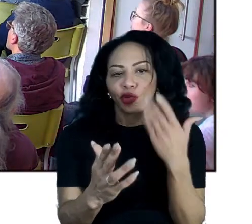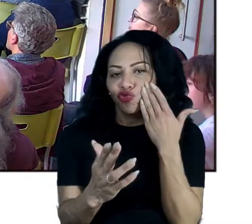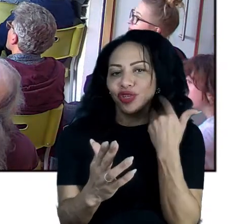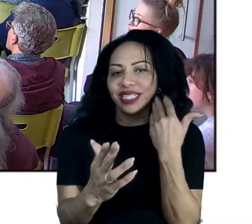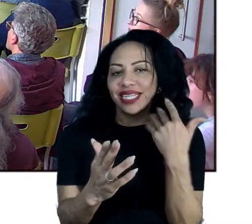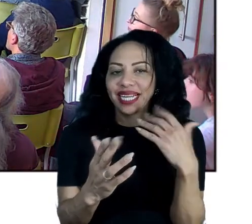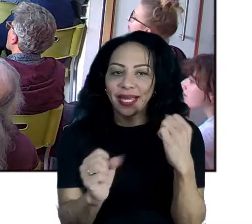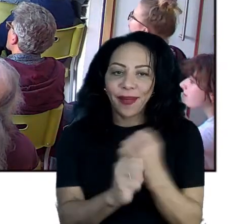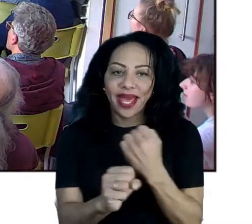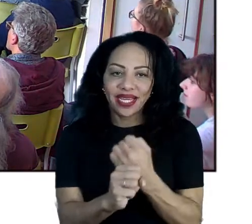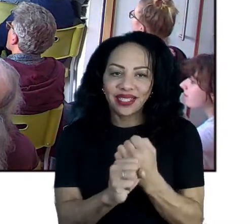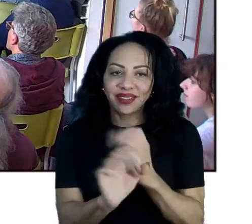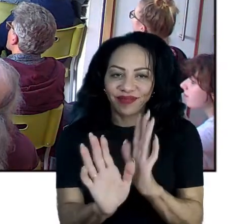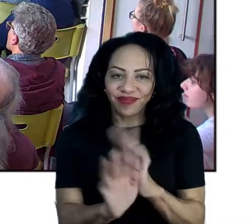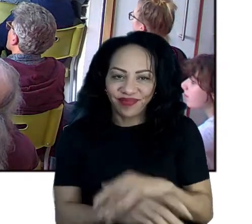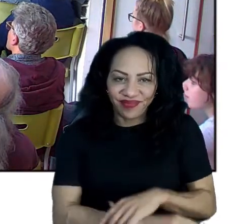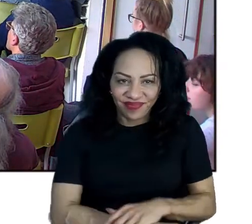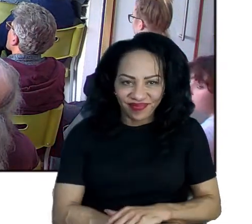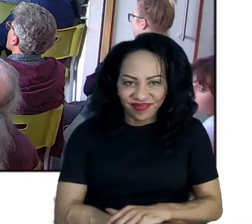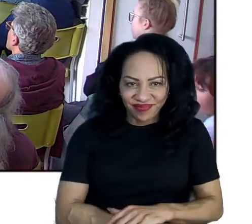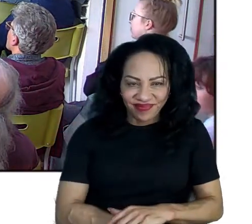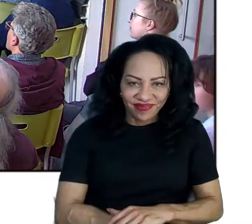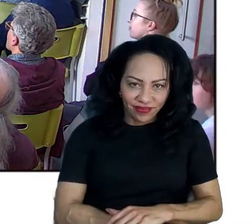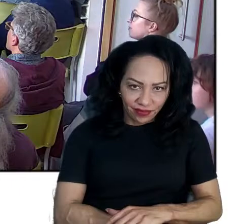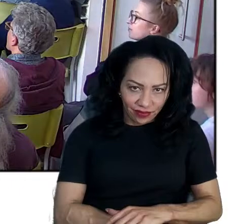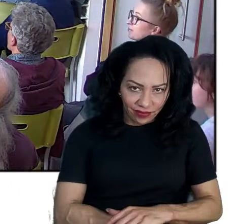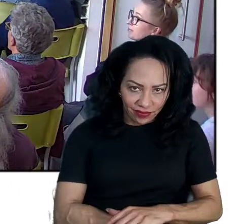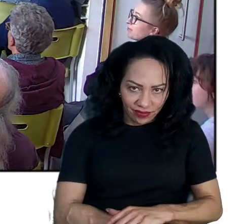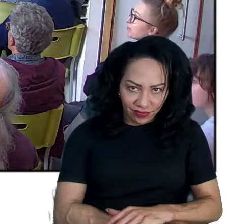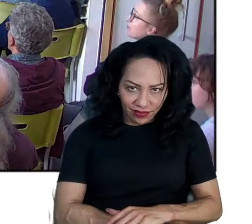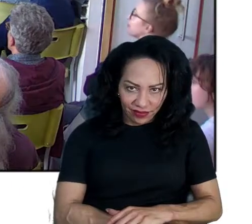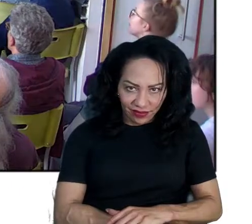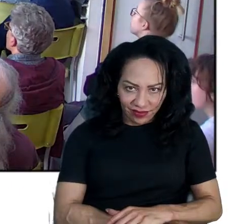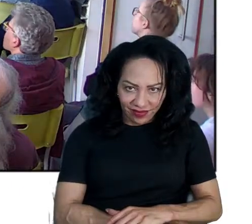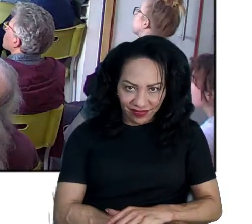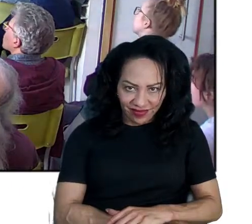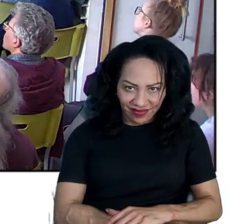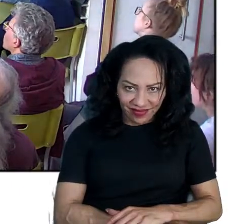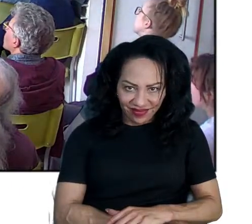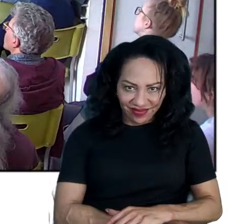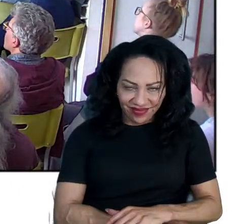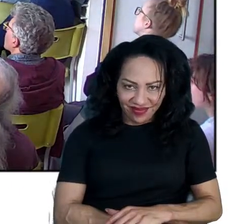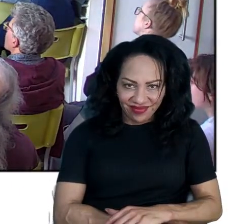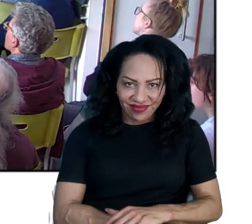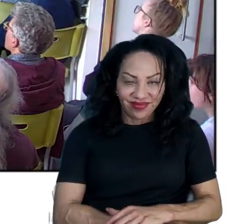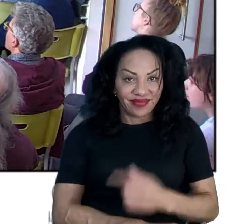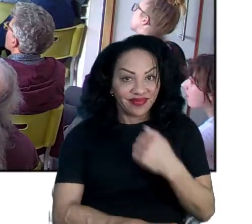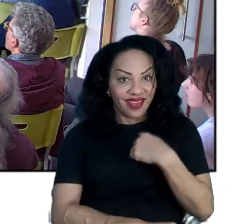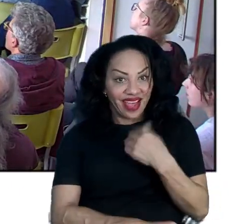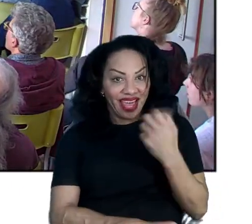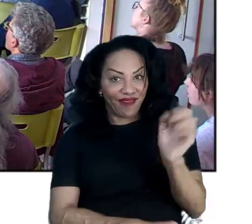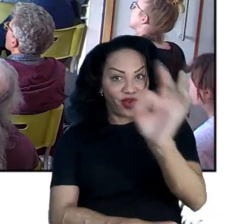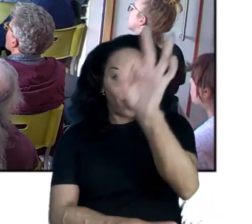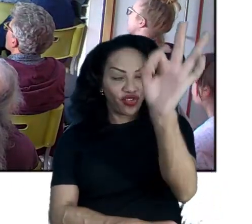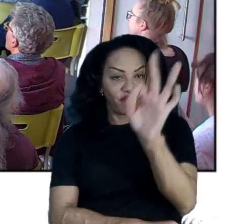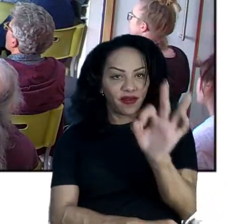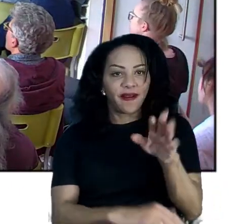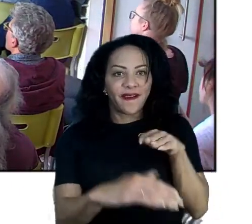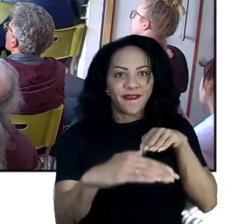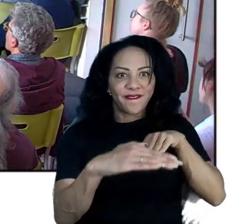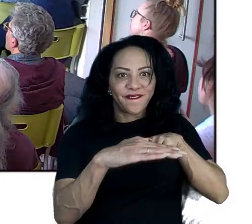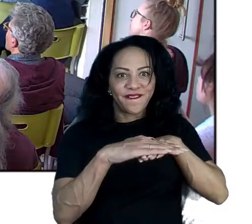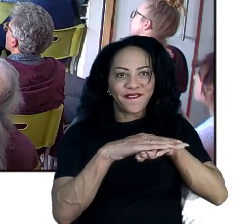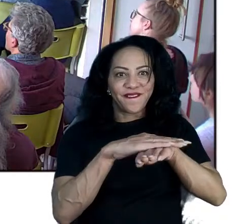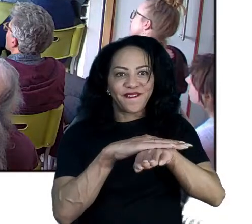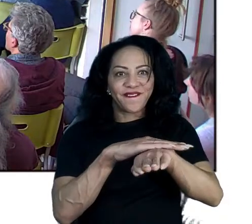Anybody else got a question? If not, I will ask one actually. So fax machines, I'm just about old